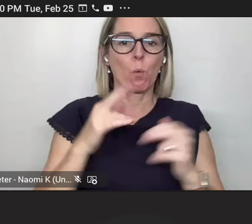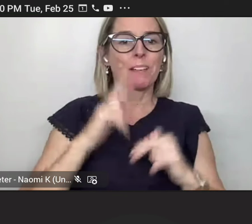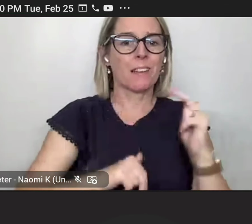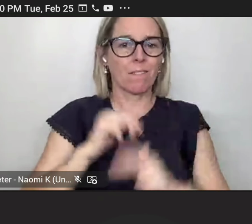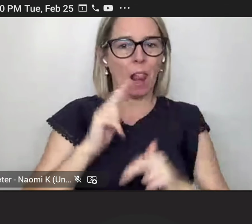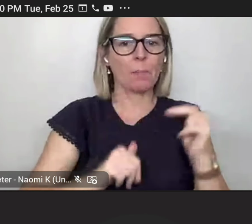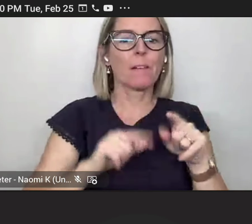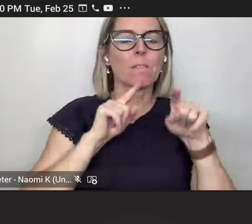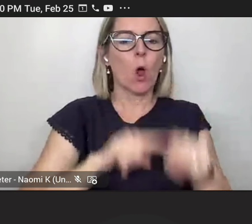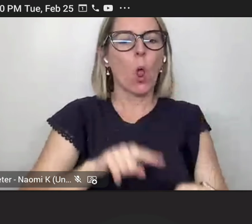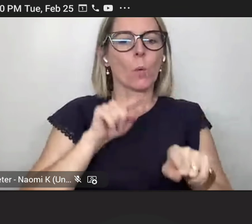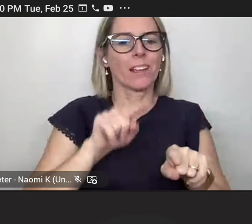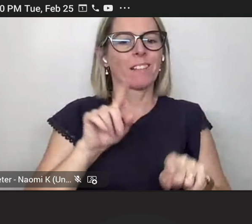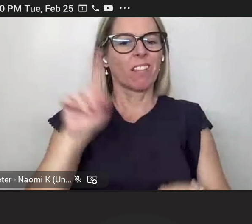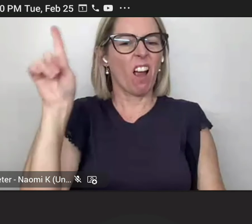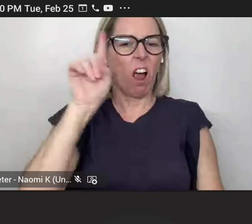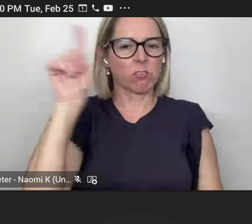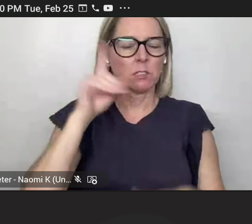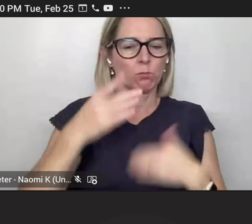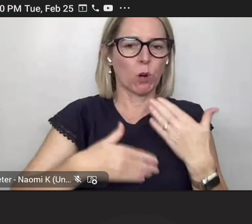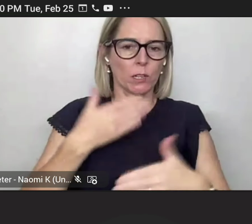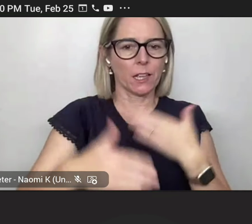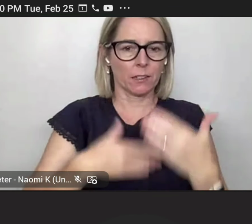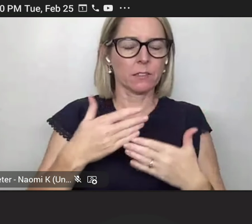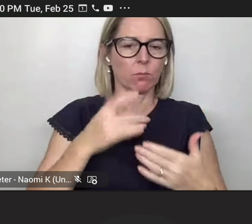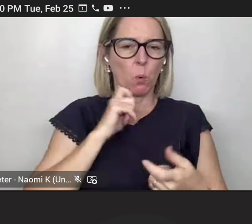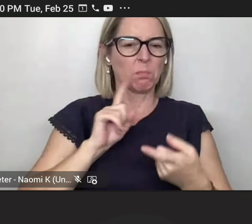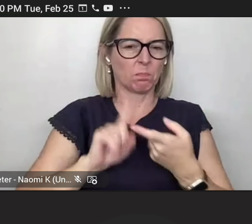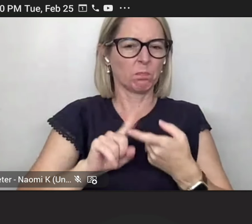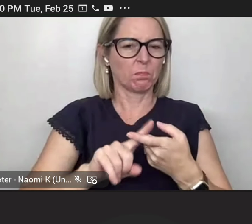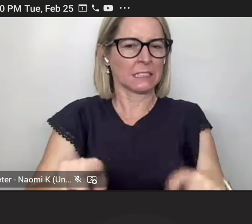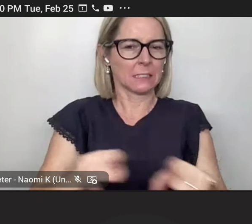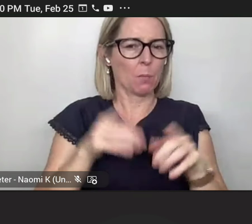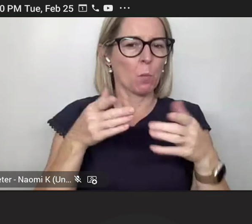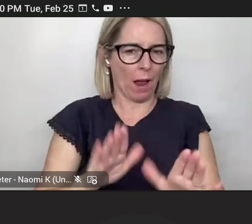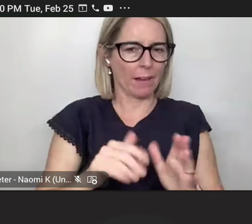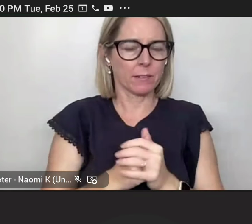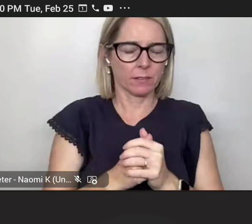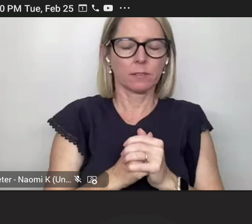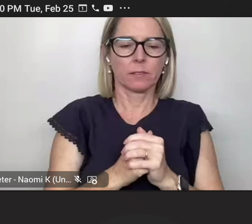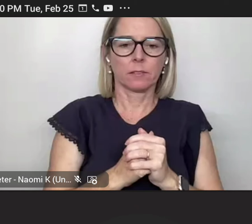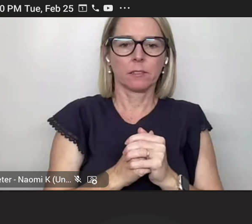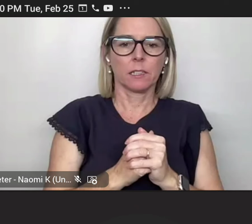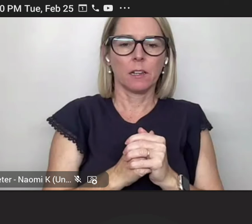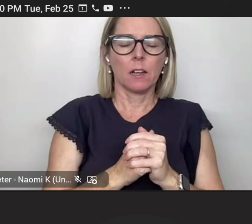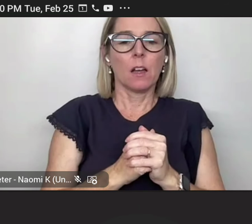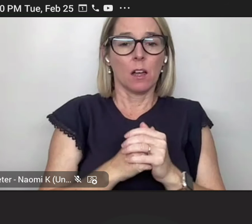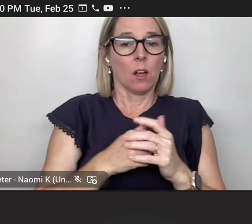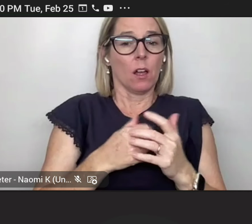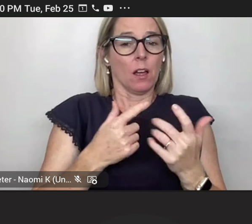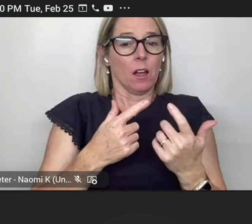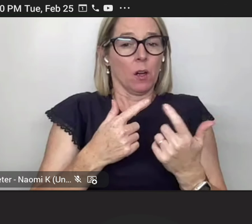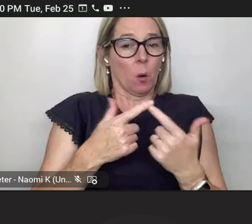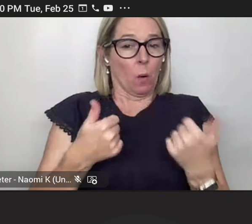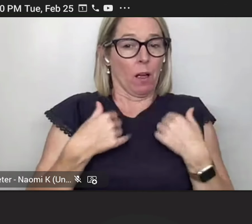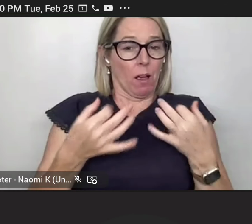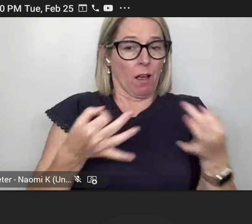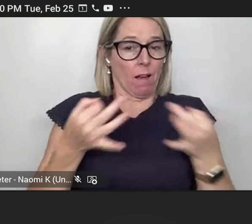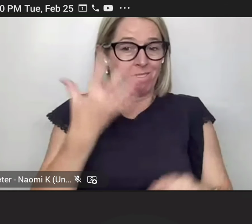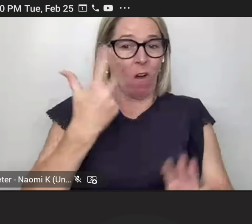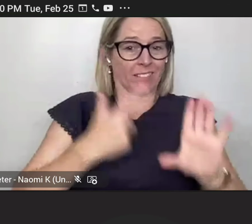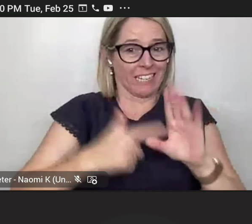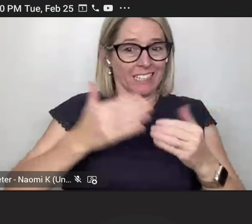that current process for some time still to come. So it will take 5 years for all participants